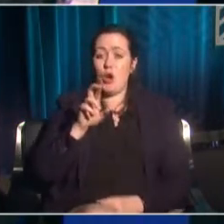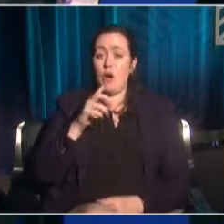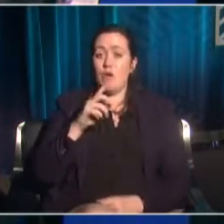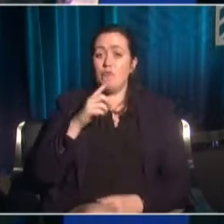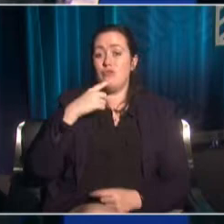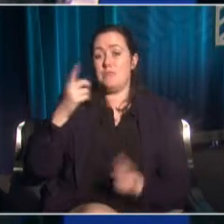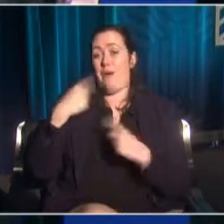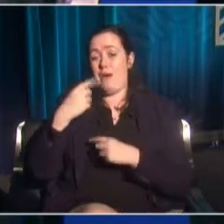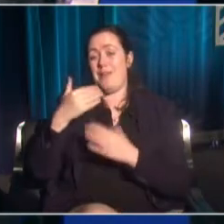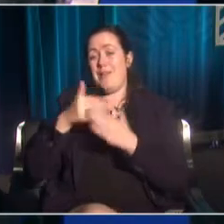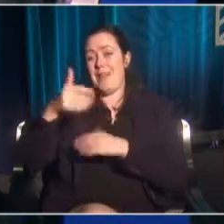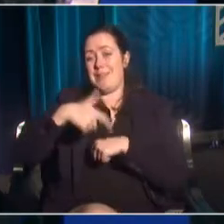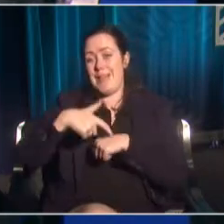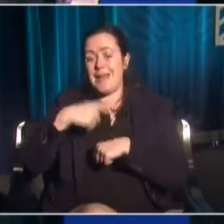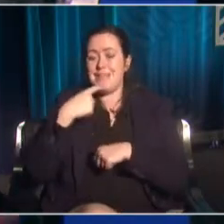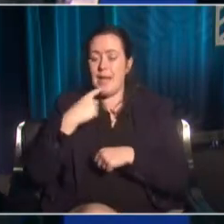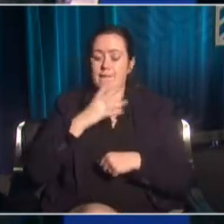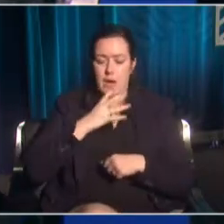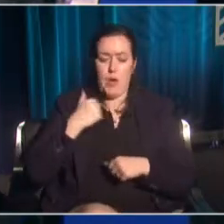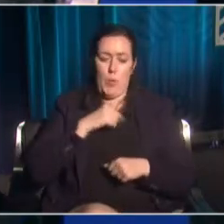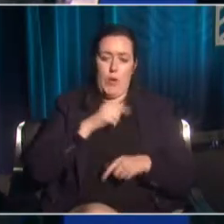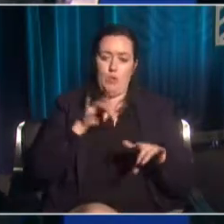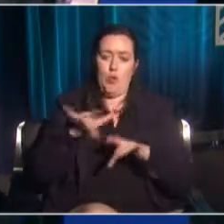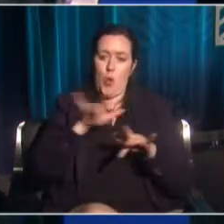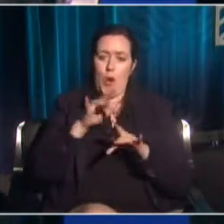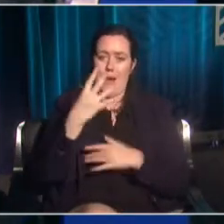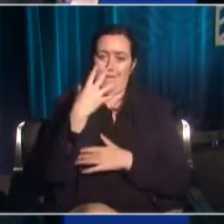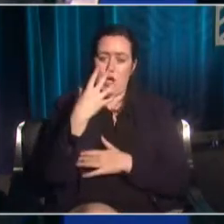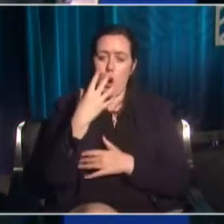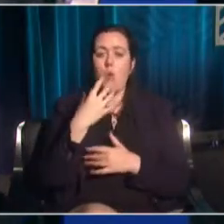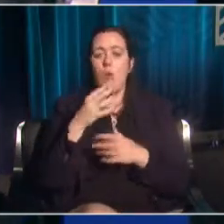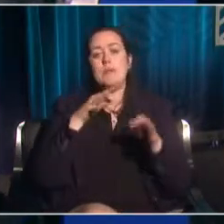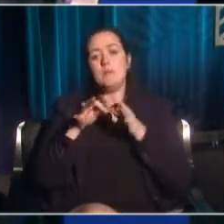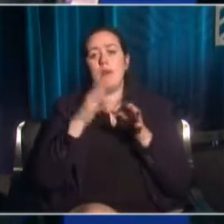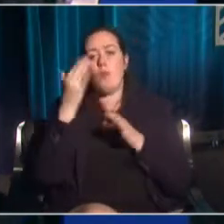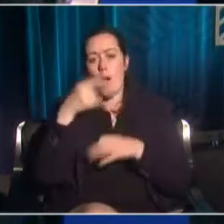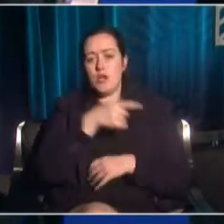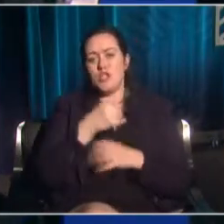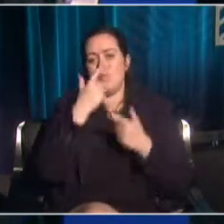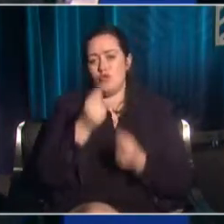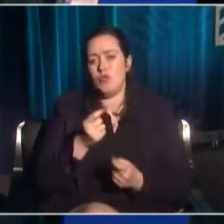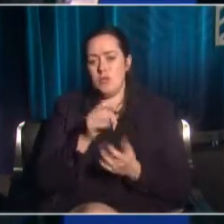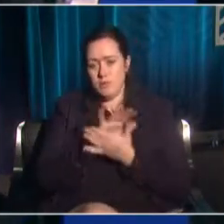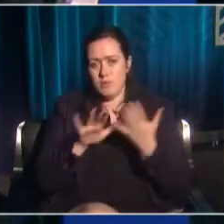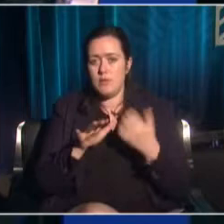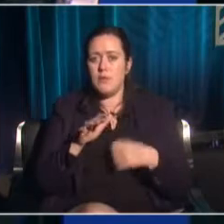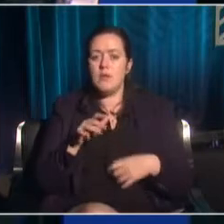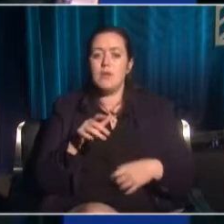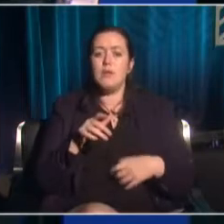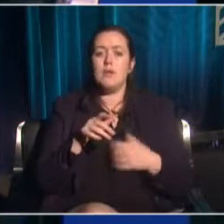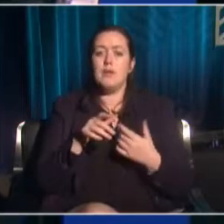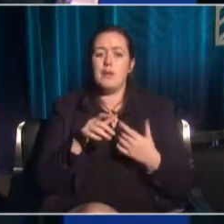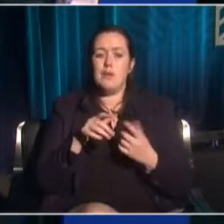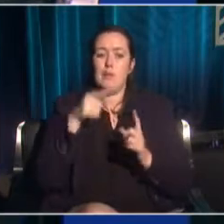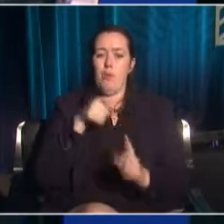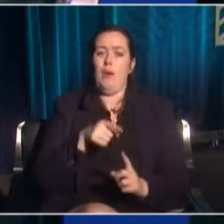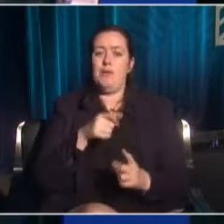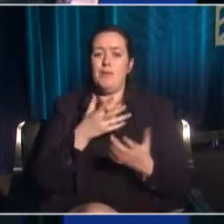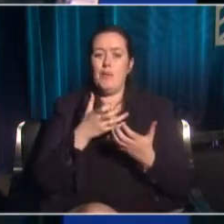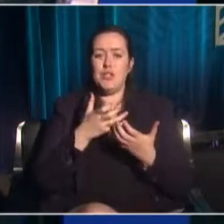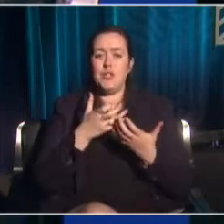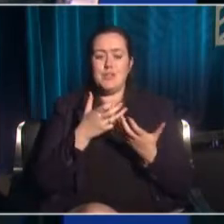why she personally cares about these sorts of issues. It wasn't a stick, it was just about saying, as part of the conversation, let's have